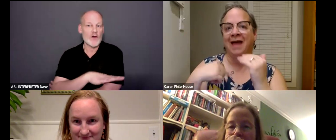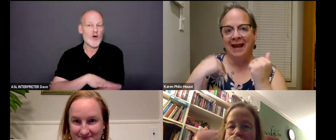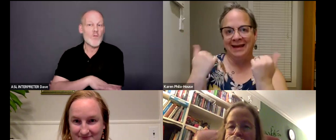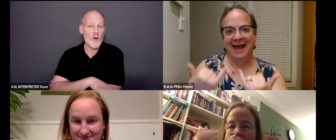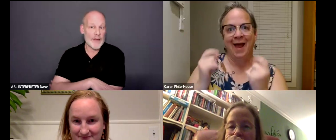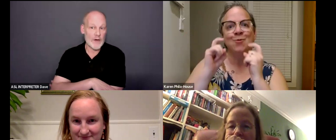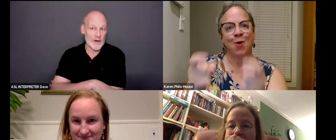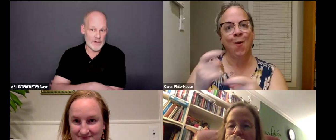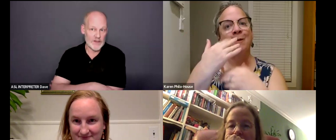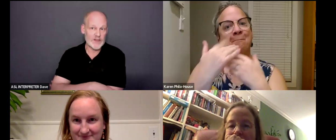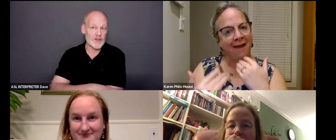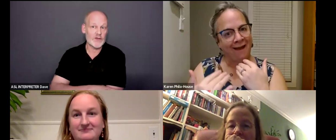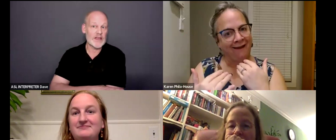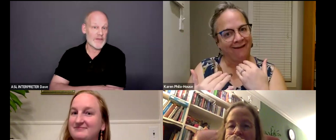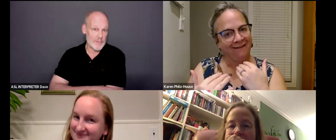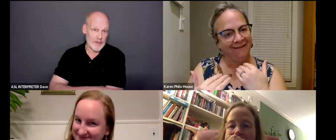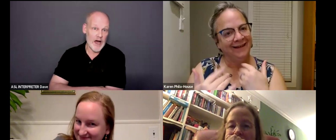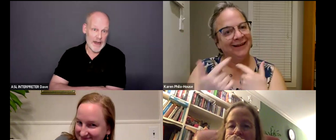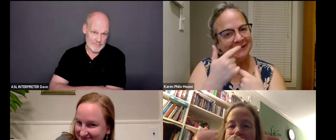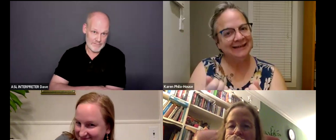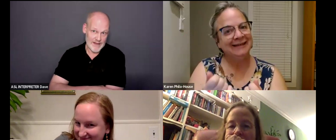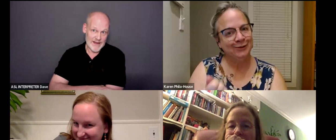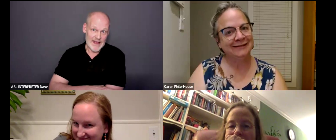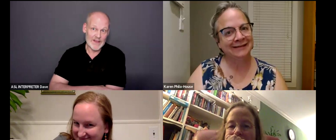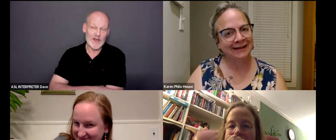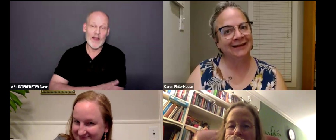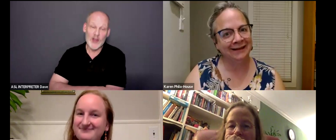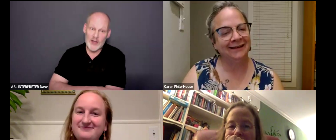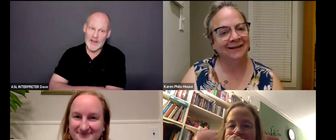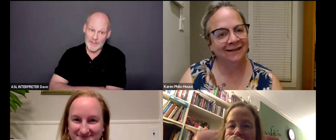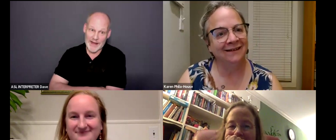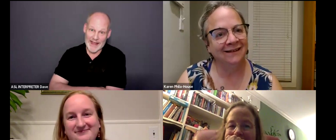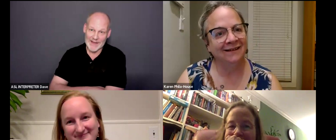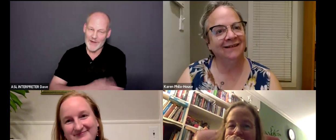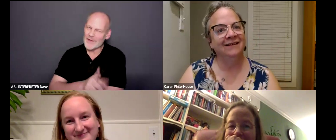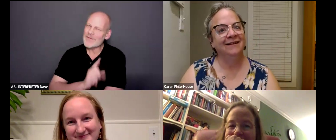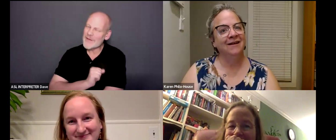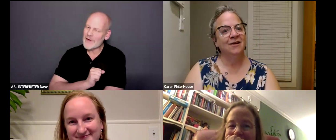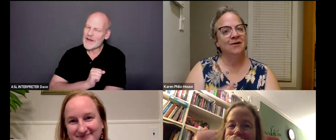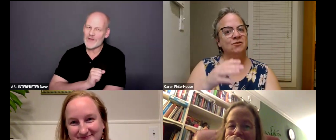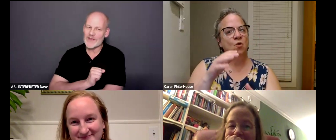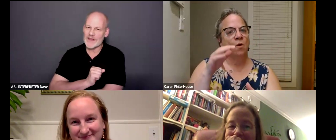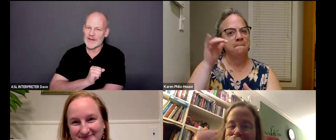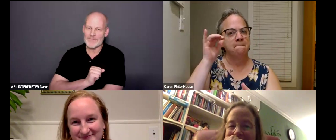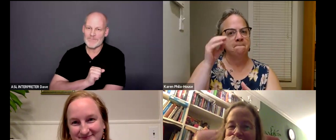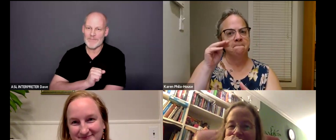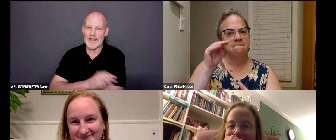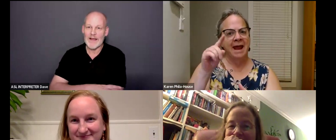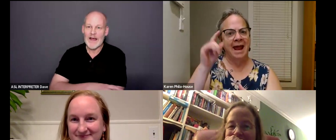that there are no more barriers to giving blood. And so I could give blood again. So I found that very